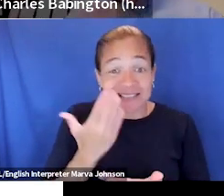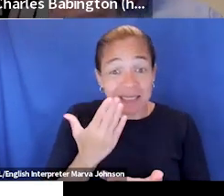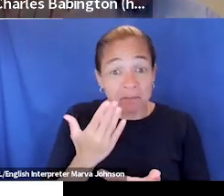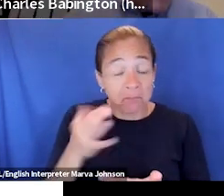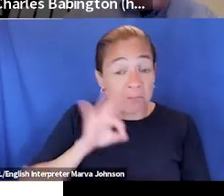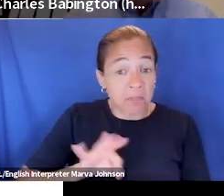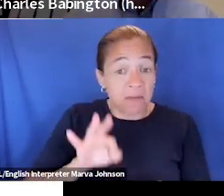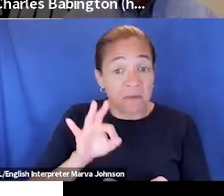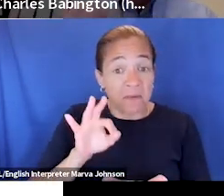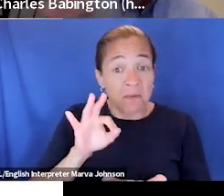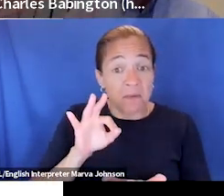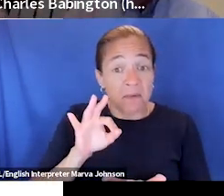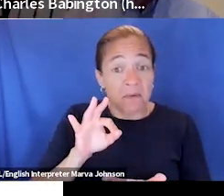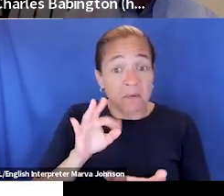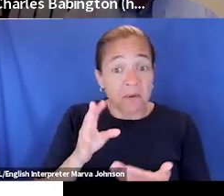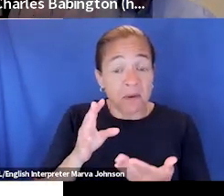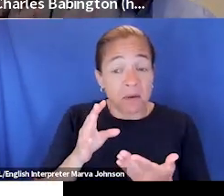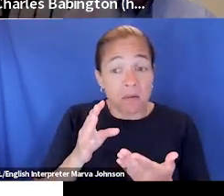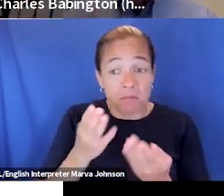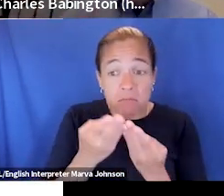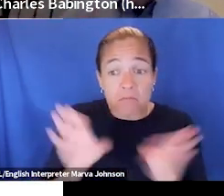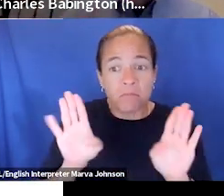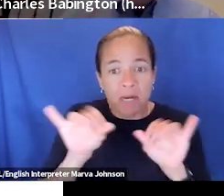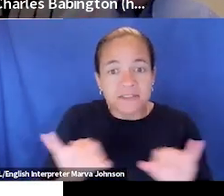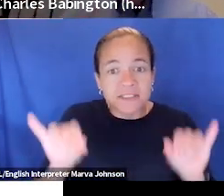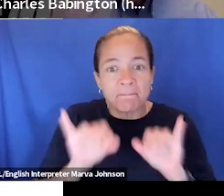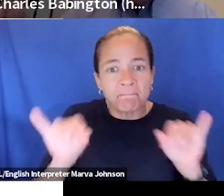of boilerplate, rote type of